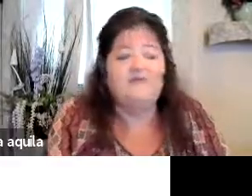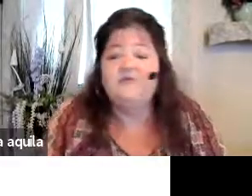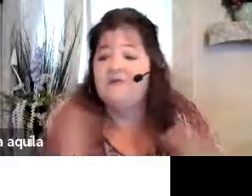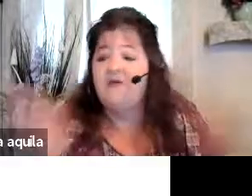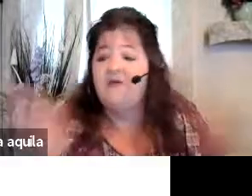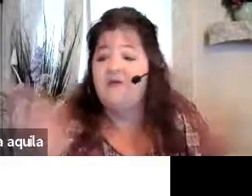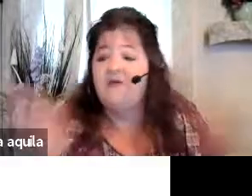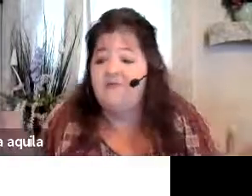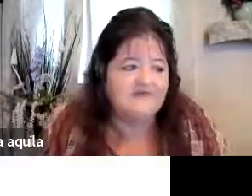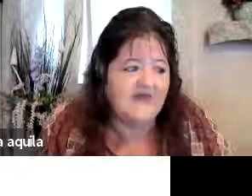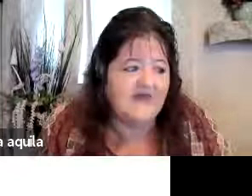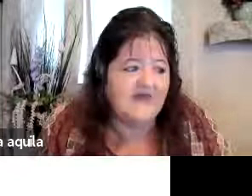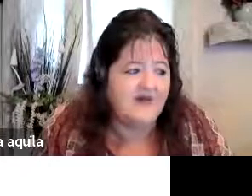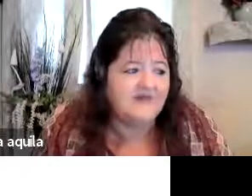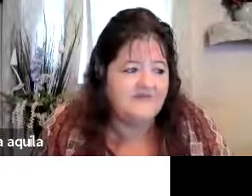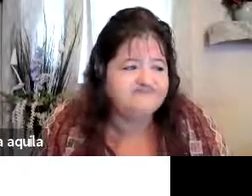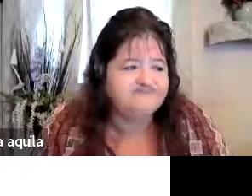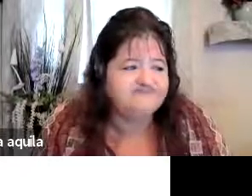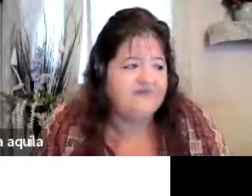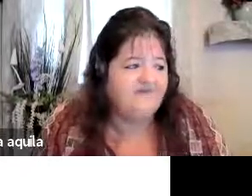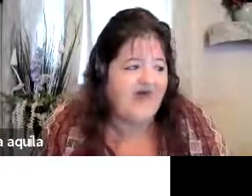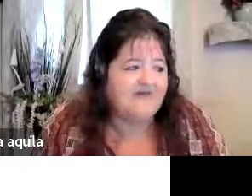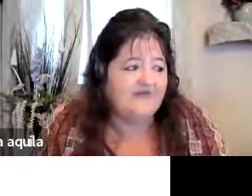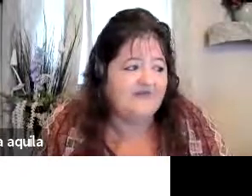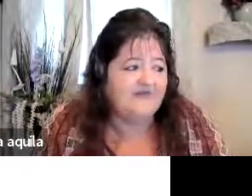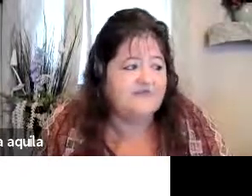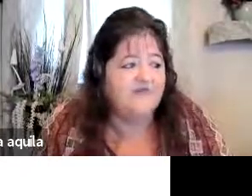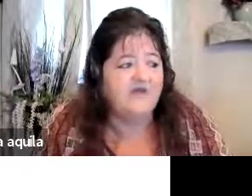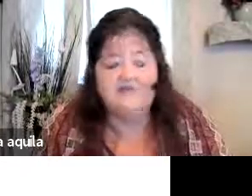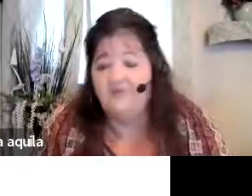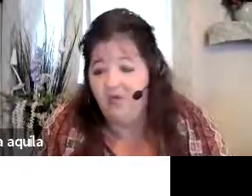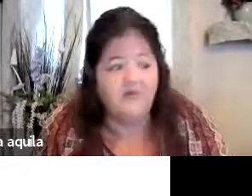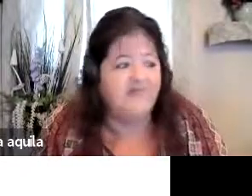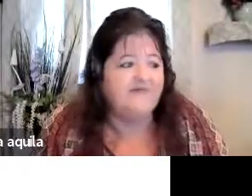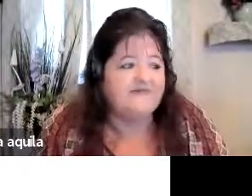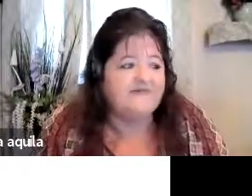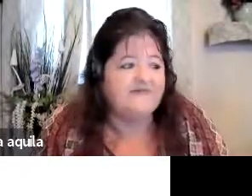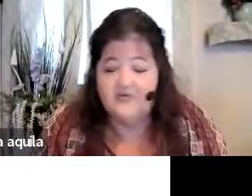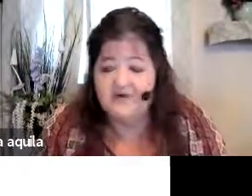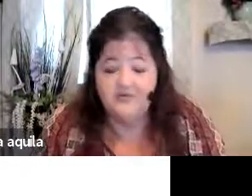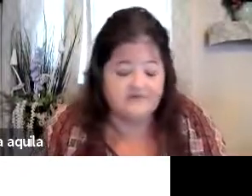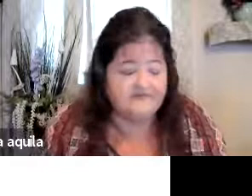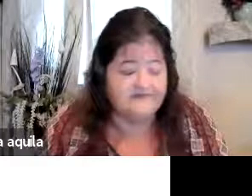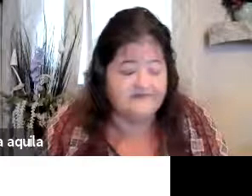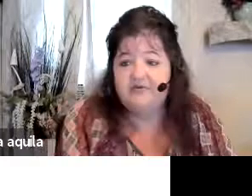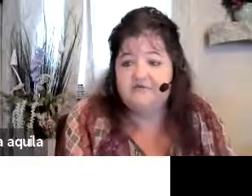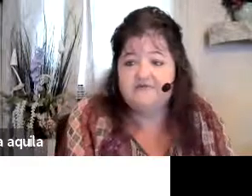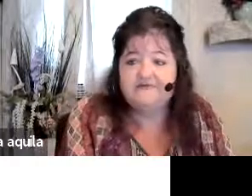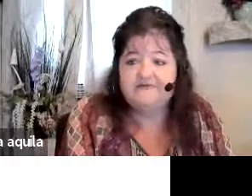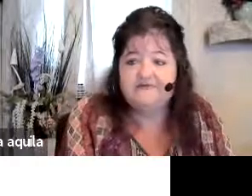Together, we can do something to change that, everybody. The fact that students are not taught about this community or